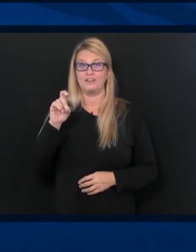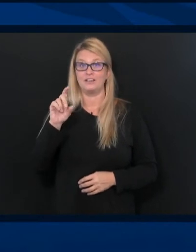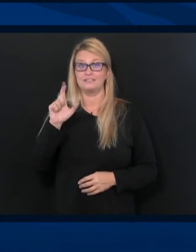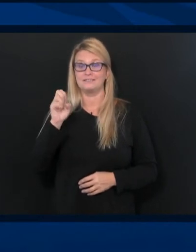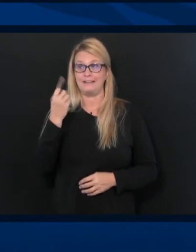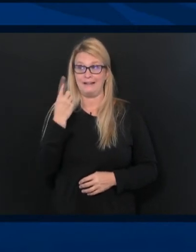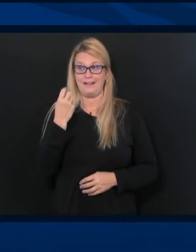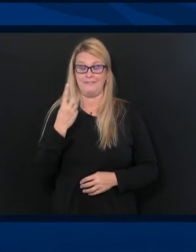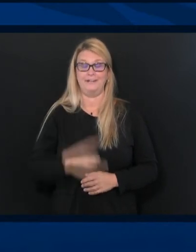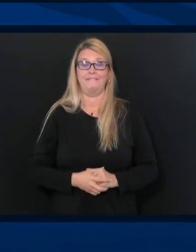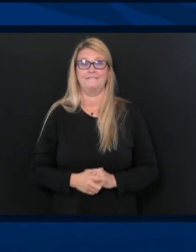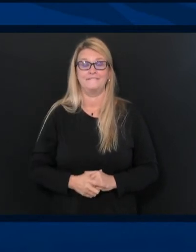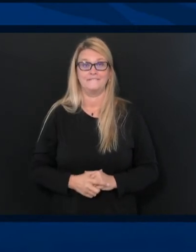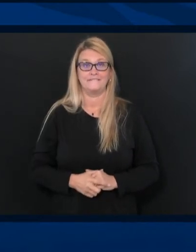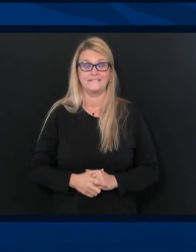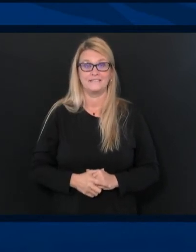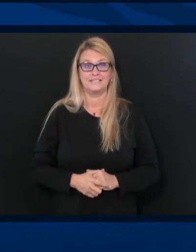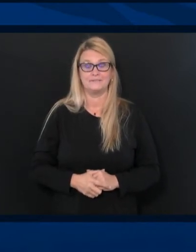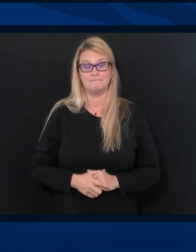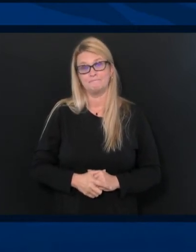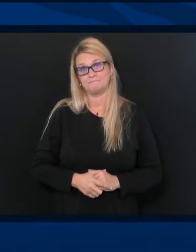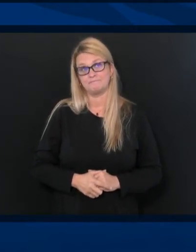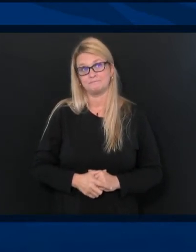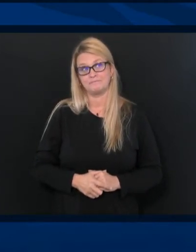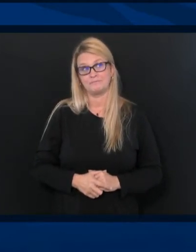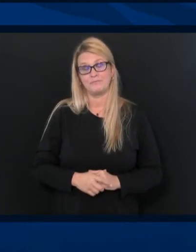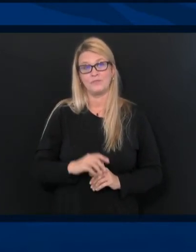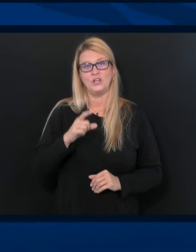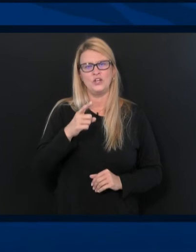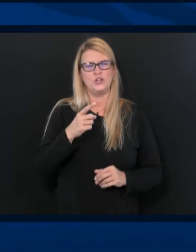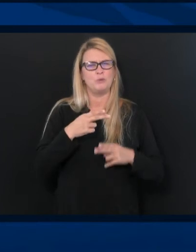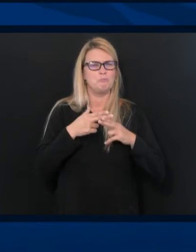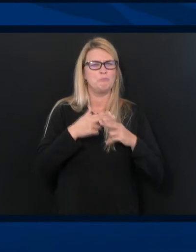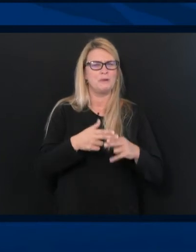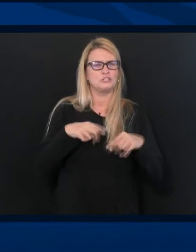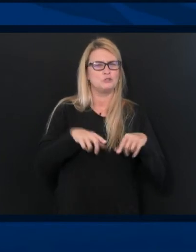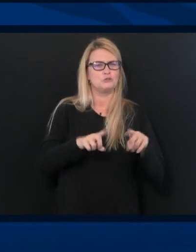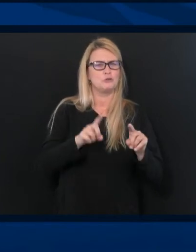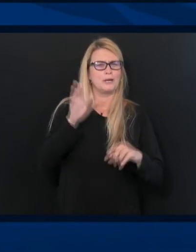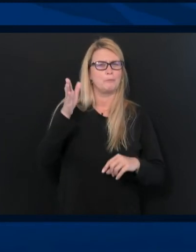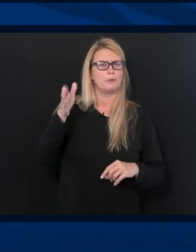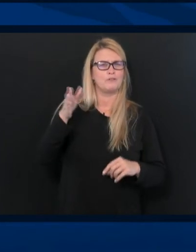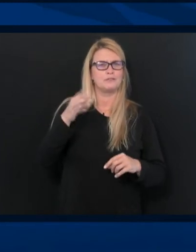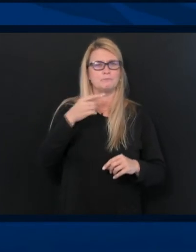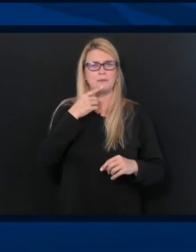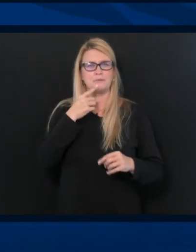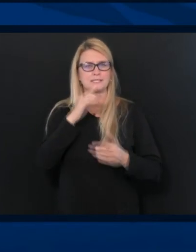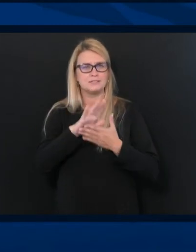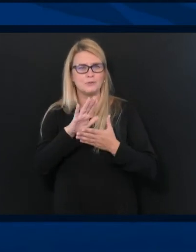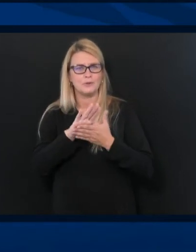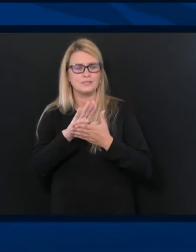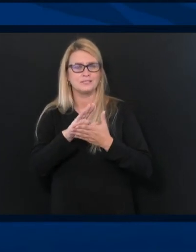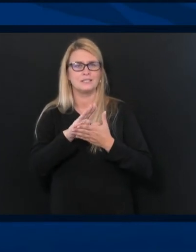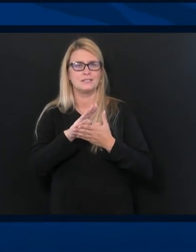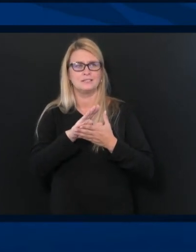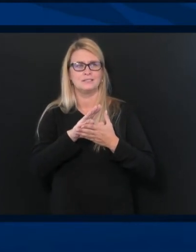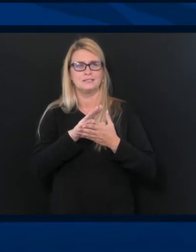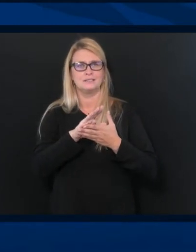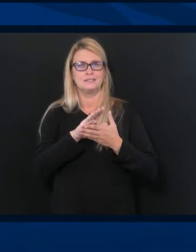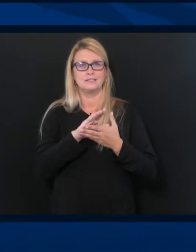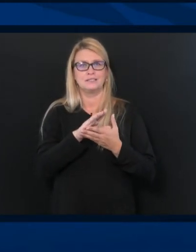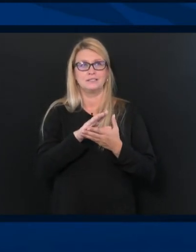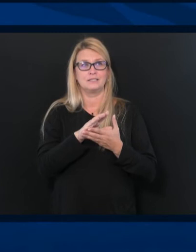Hi, Governor. You mentioned during the briefings about public schools, and you mentioned just about every